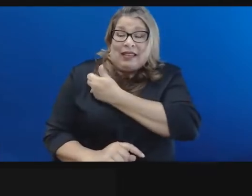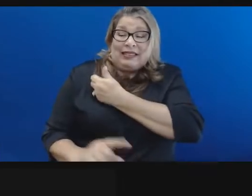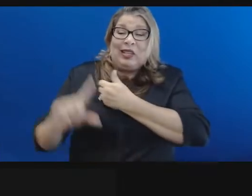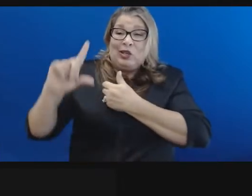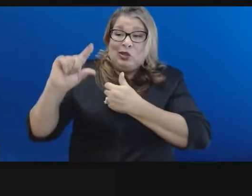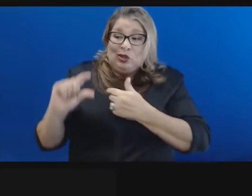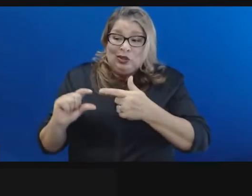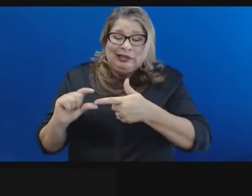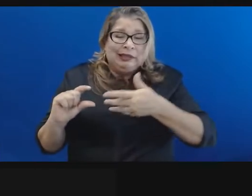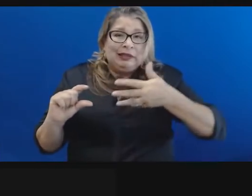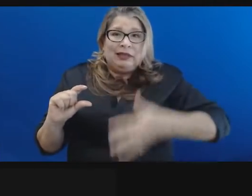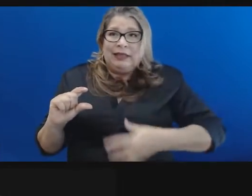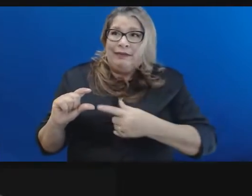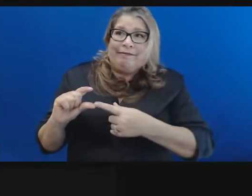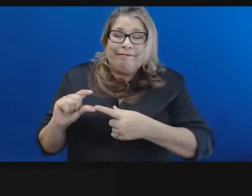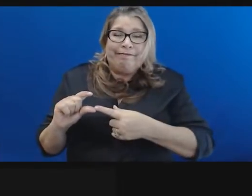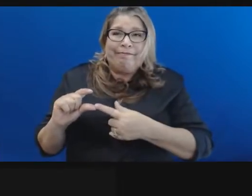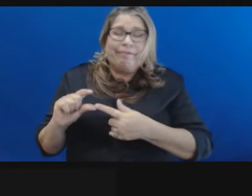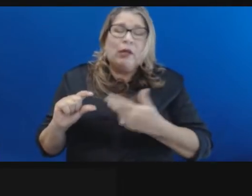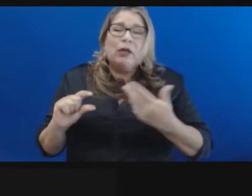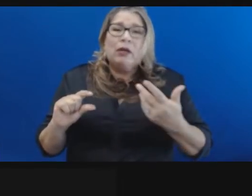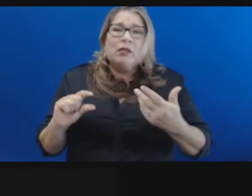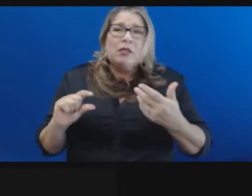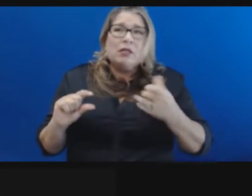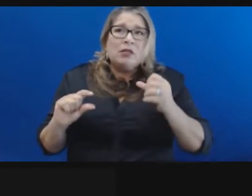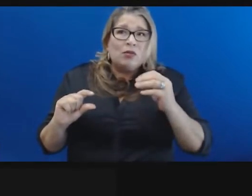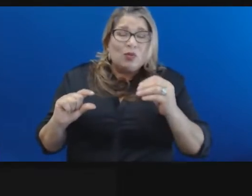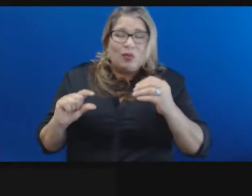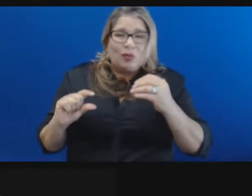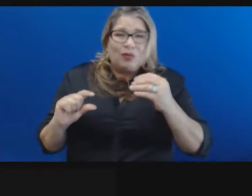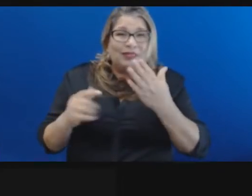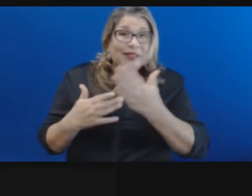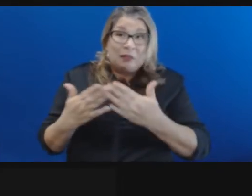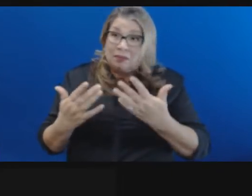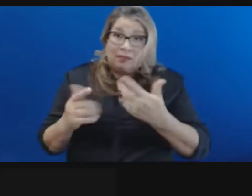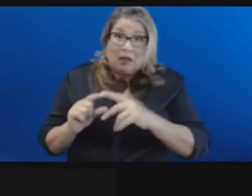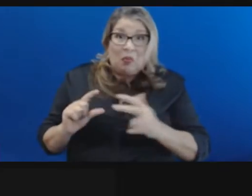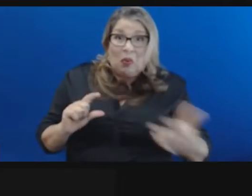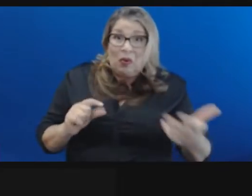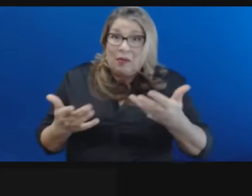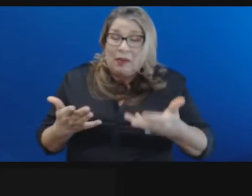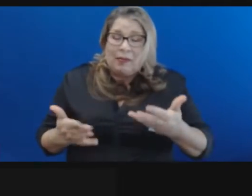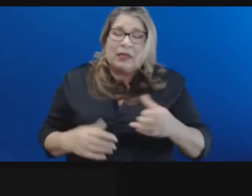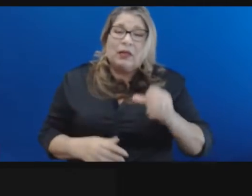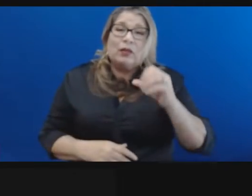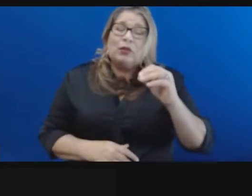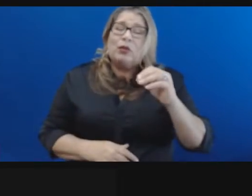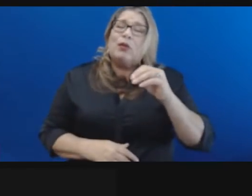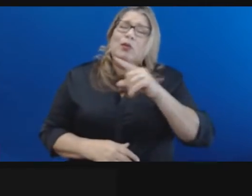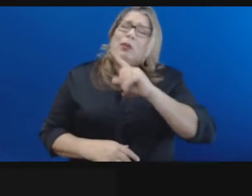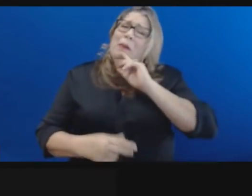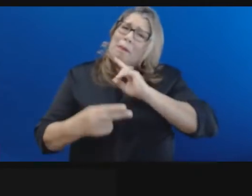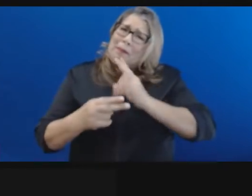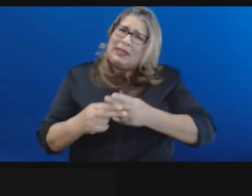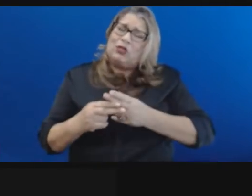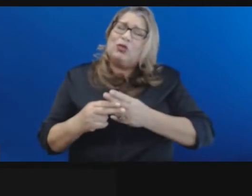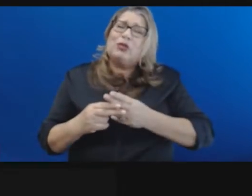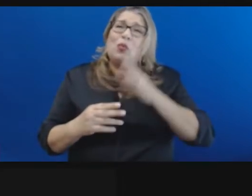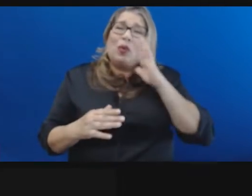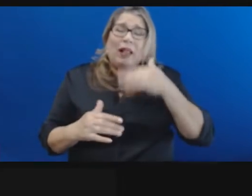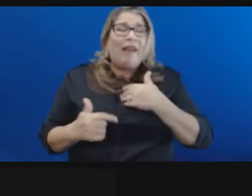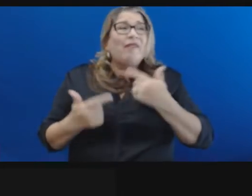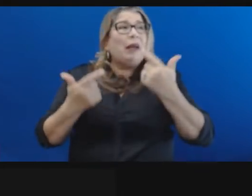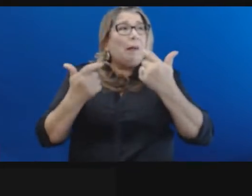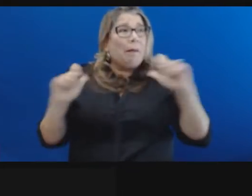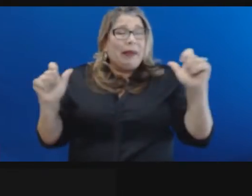help, solve this problem? And do we anticipate that having those mass vaccination sites will really speed up